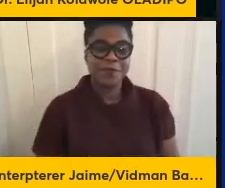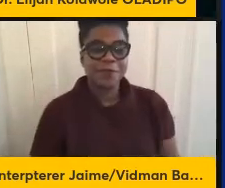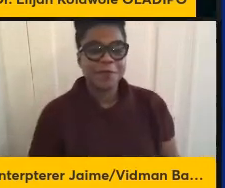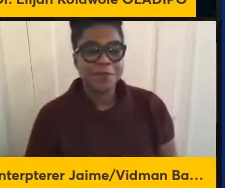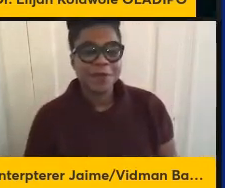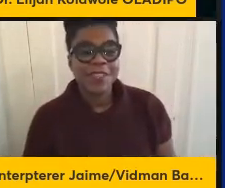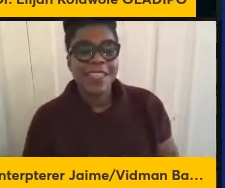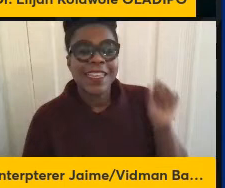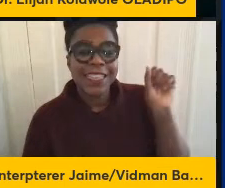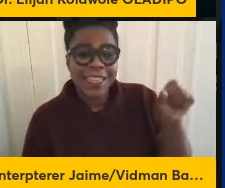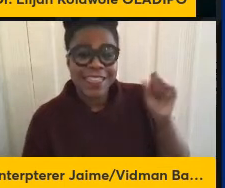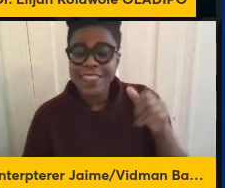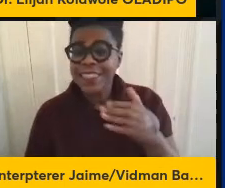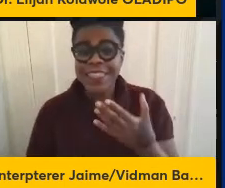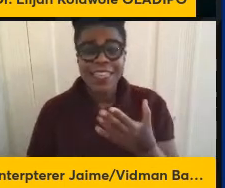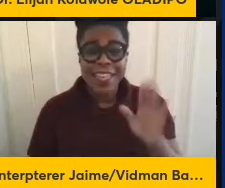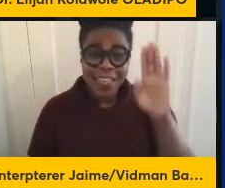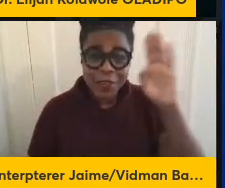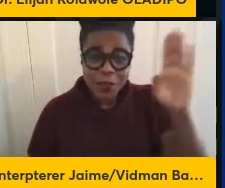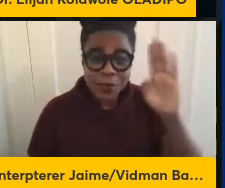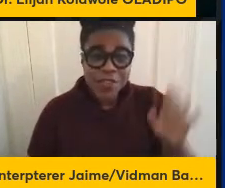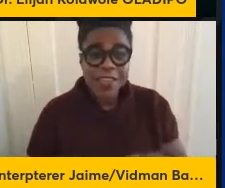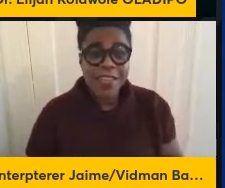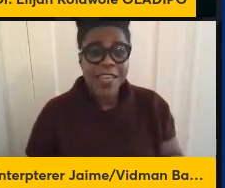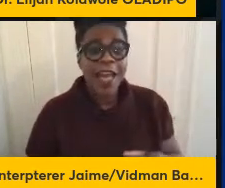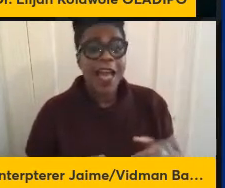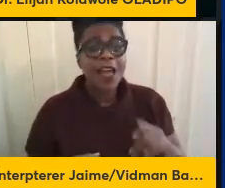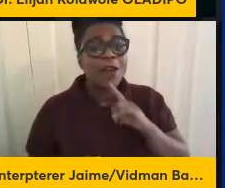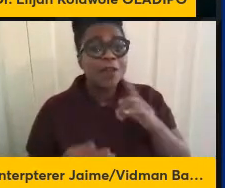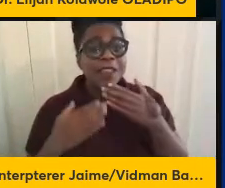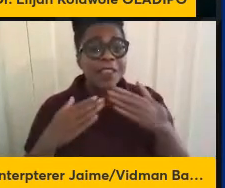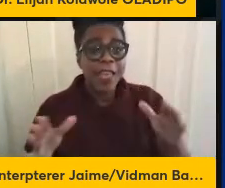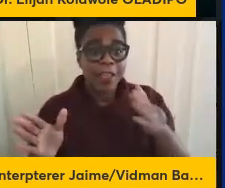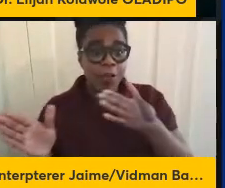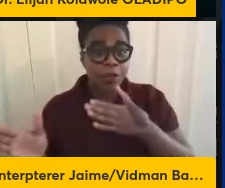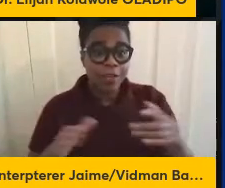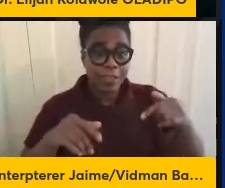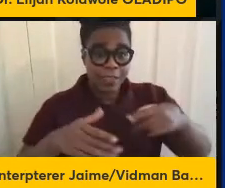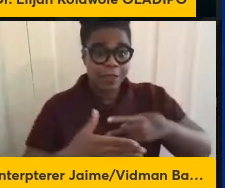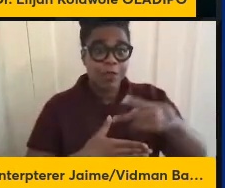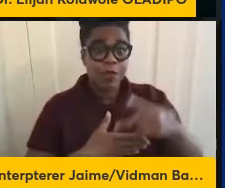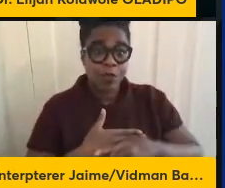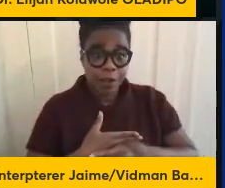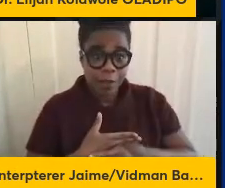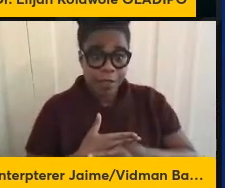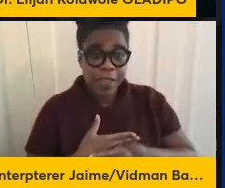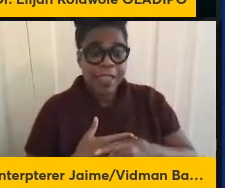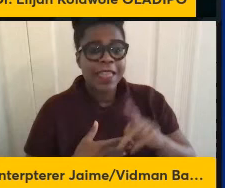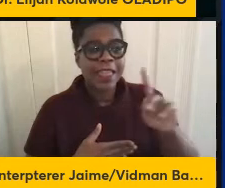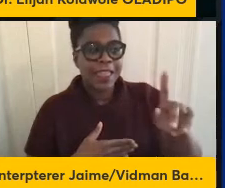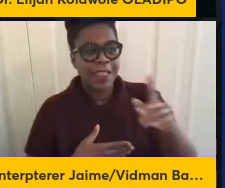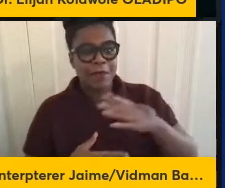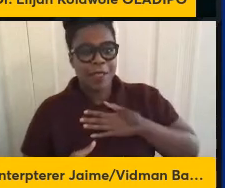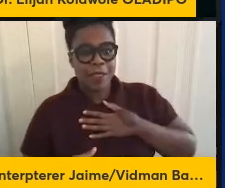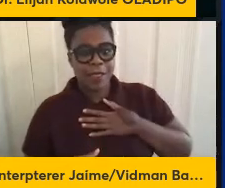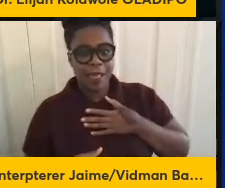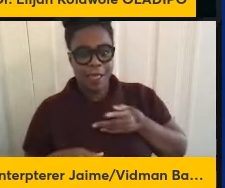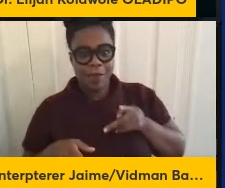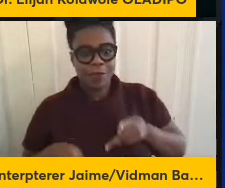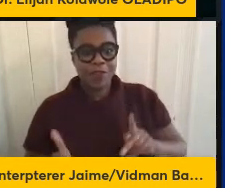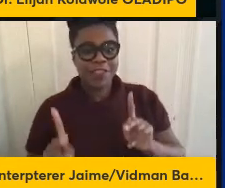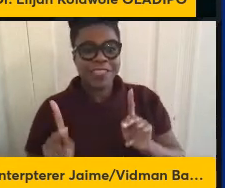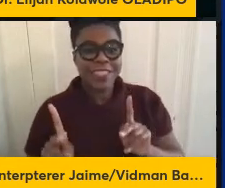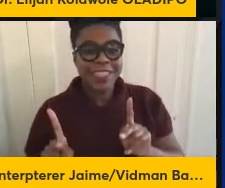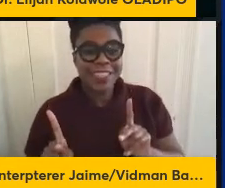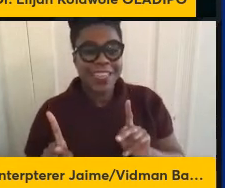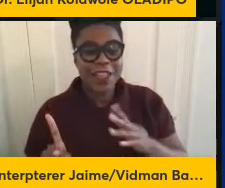Yeah, good day. I really thank the organizer of this program for giving me the privilege to have some